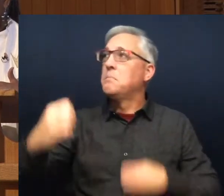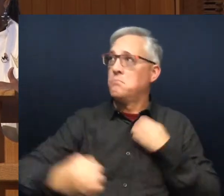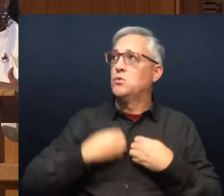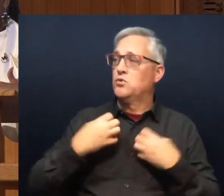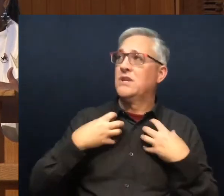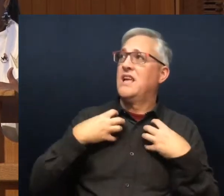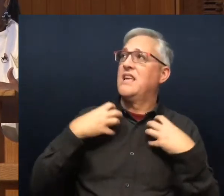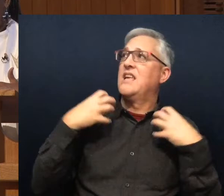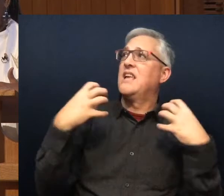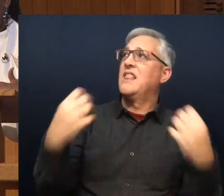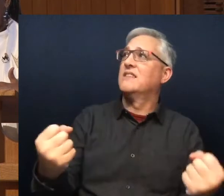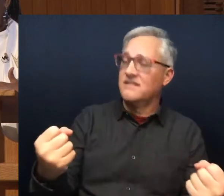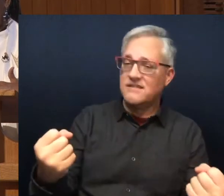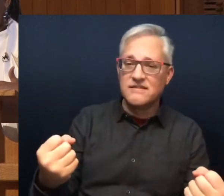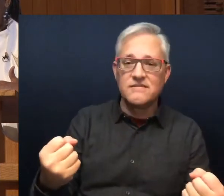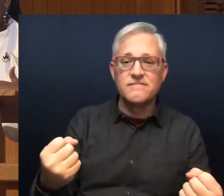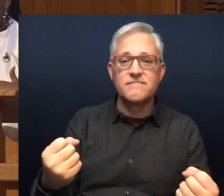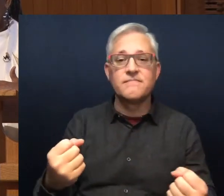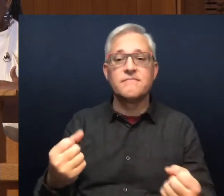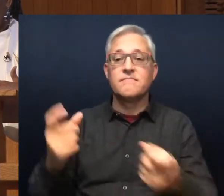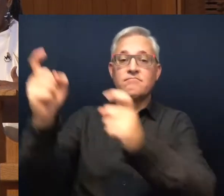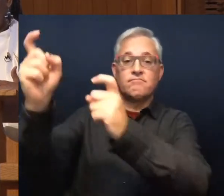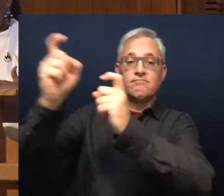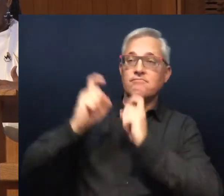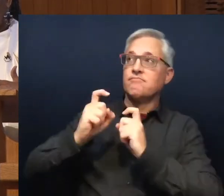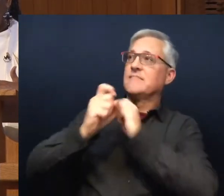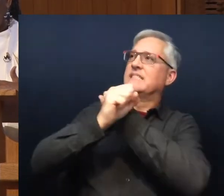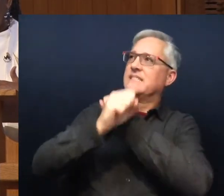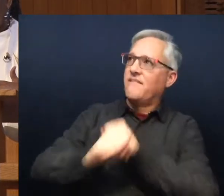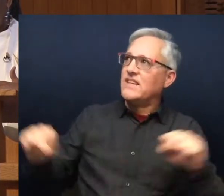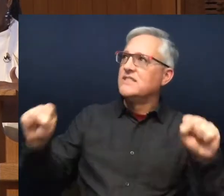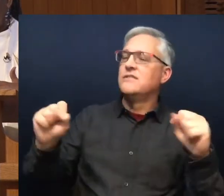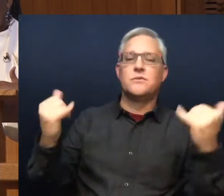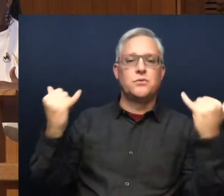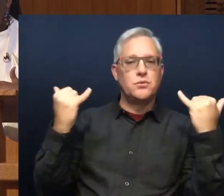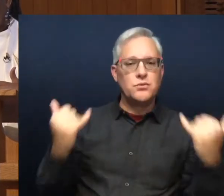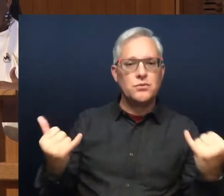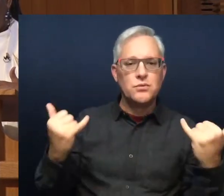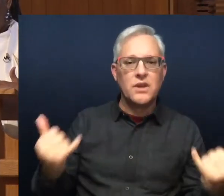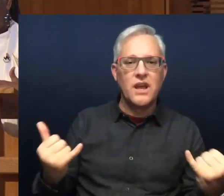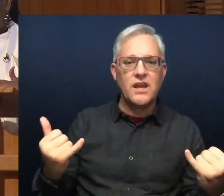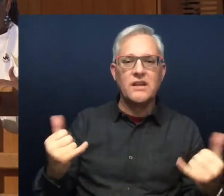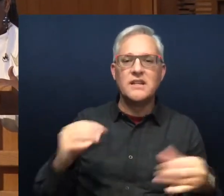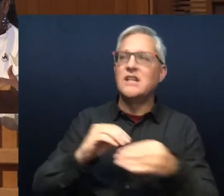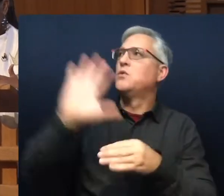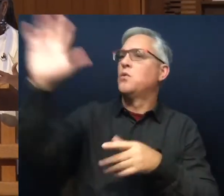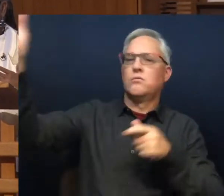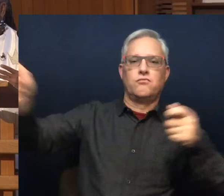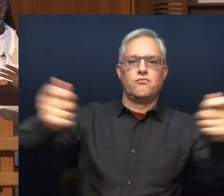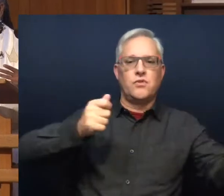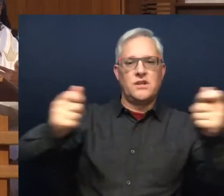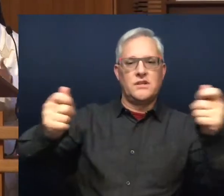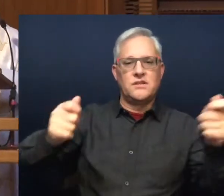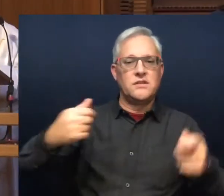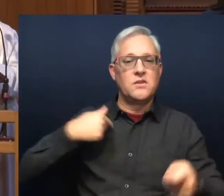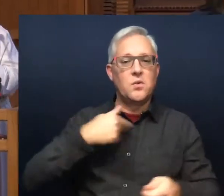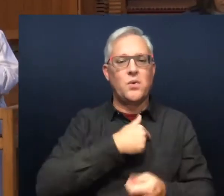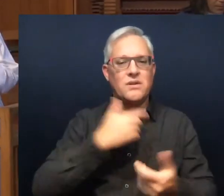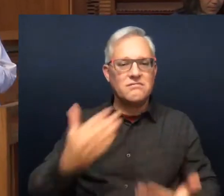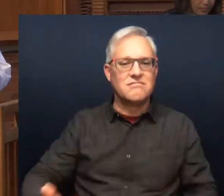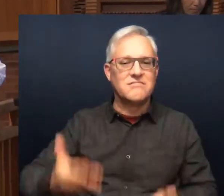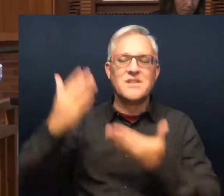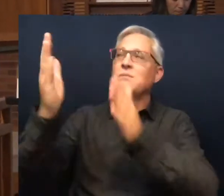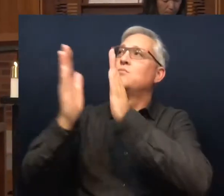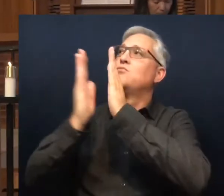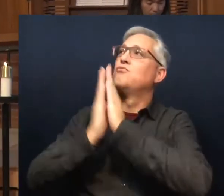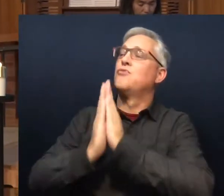and emotional healing. Grant us your salvation this day, and in your coming reign,